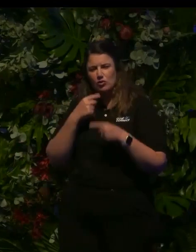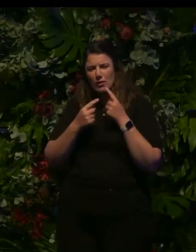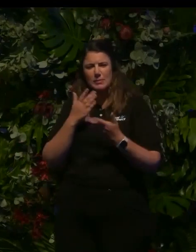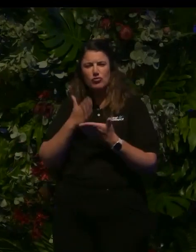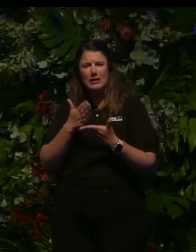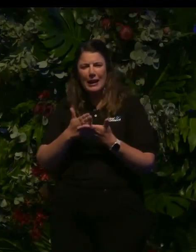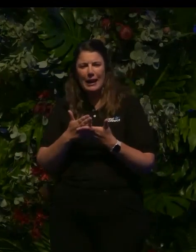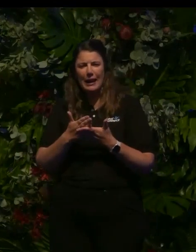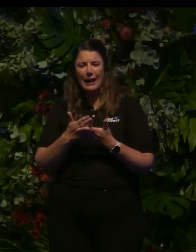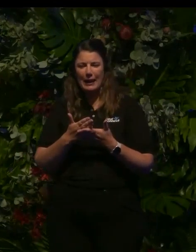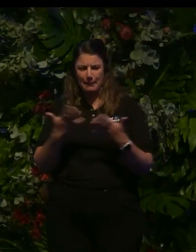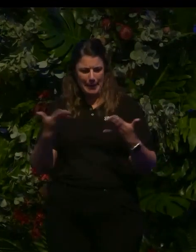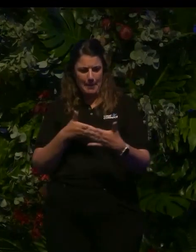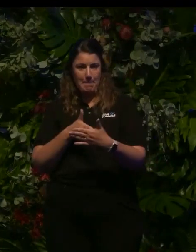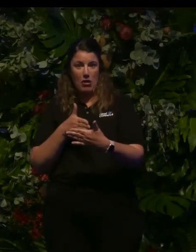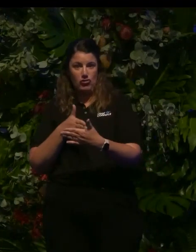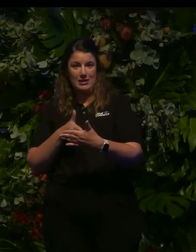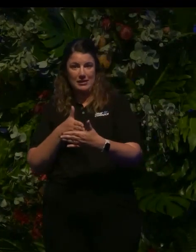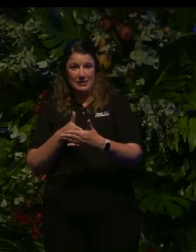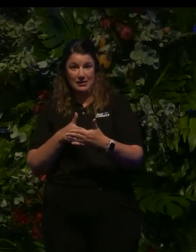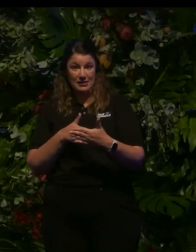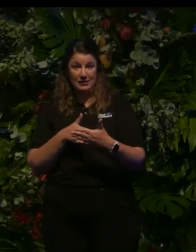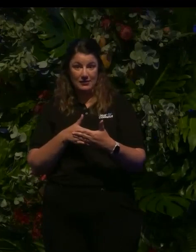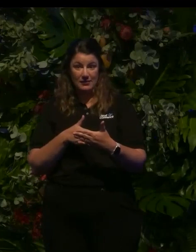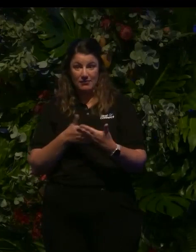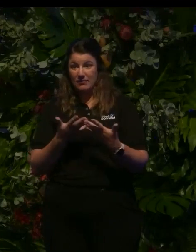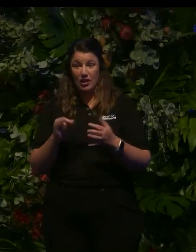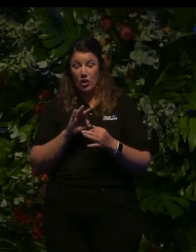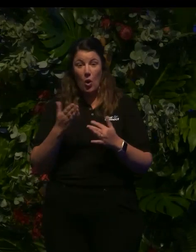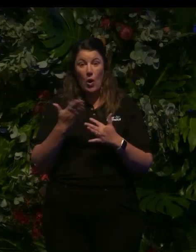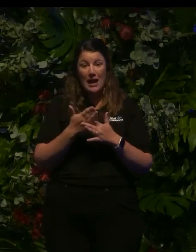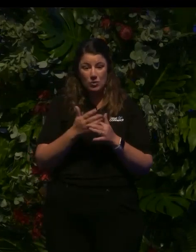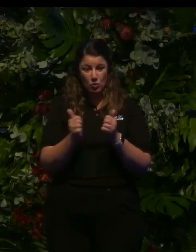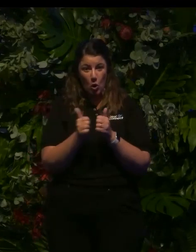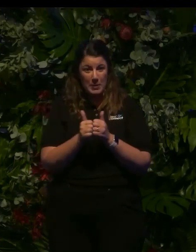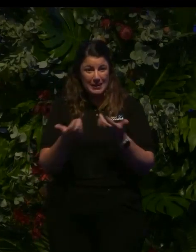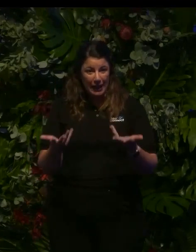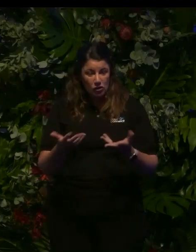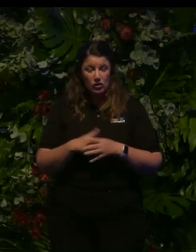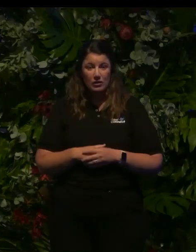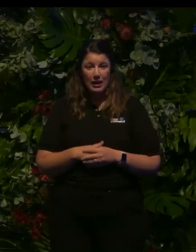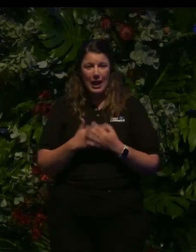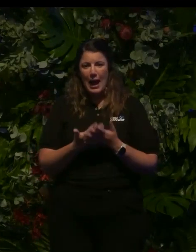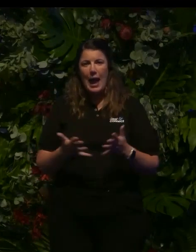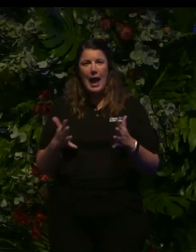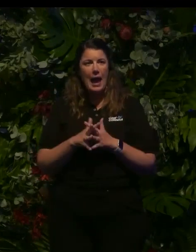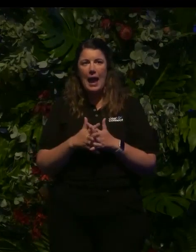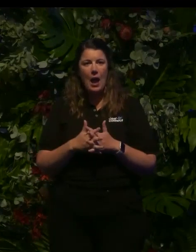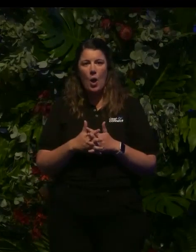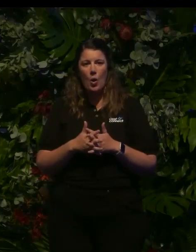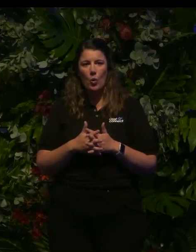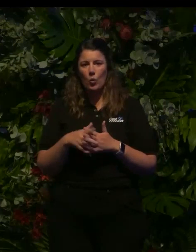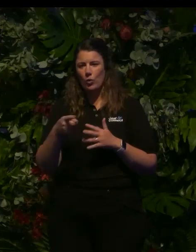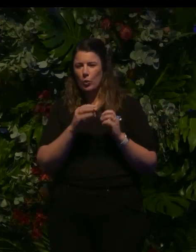some really obvious barriers, like including just not having access to documentation. How have you